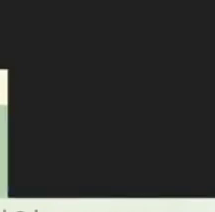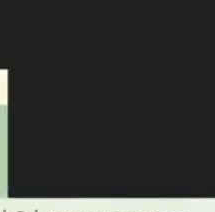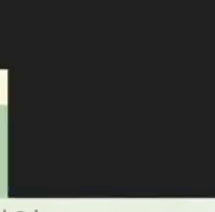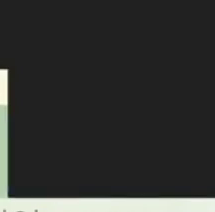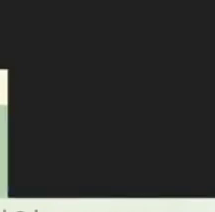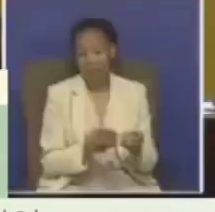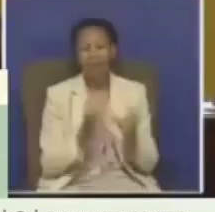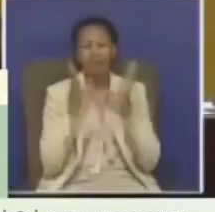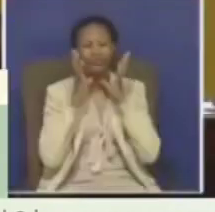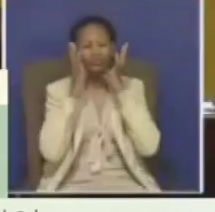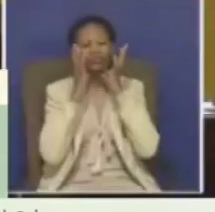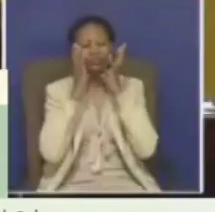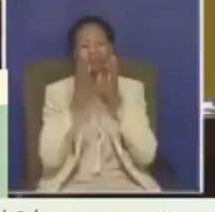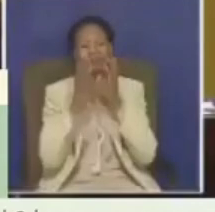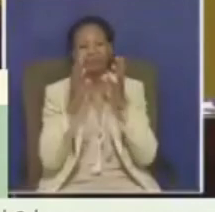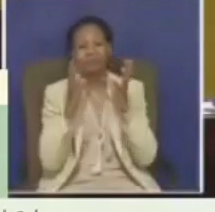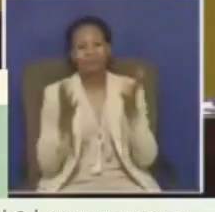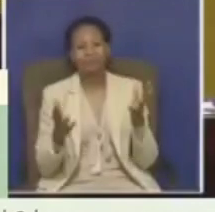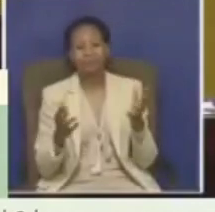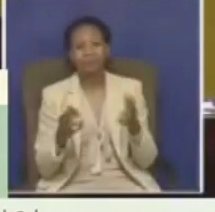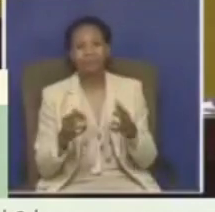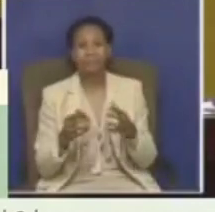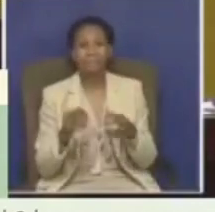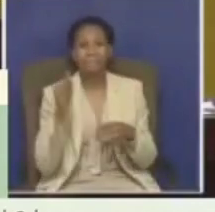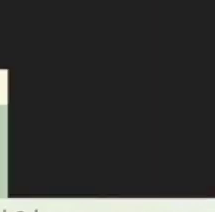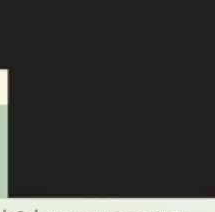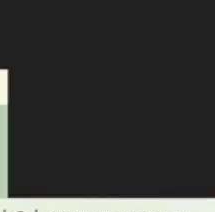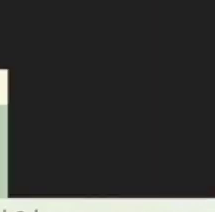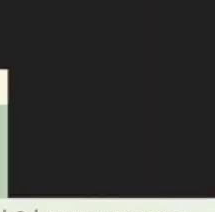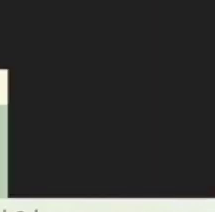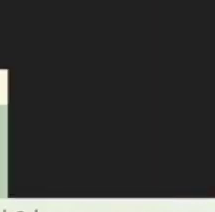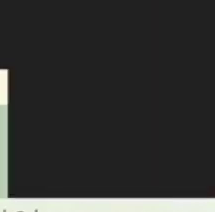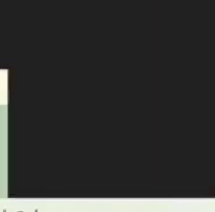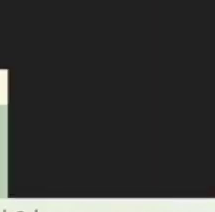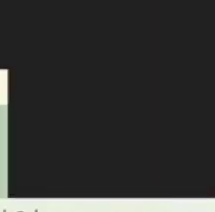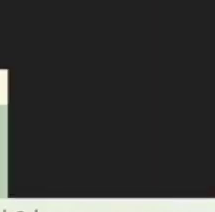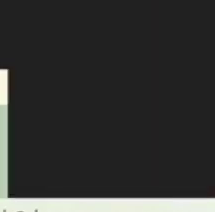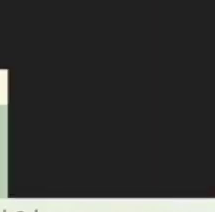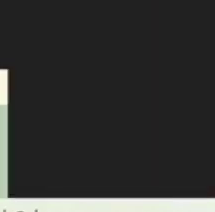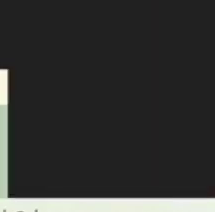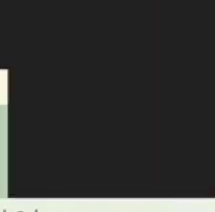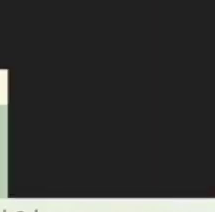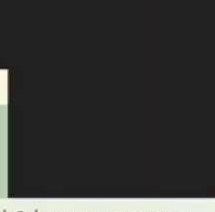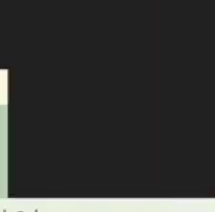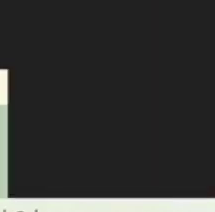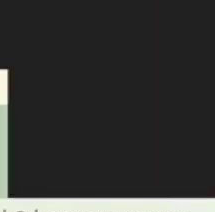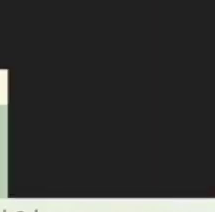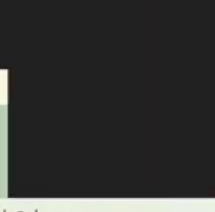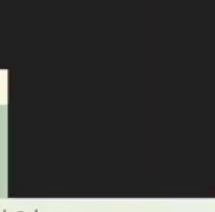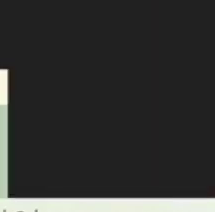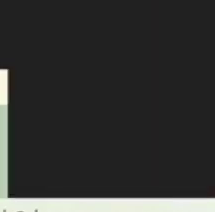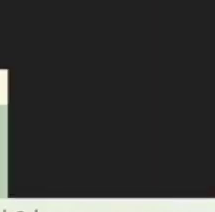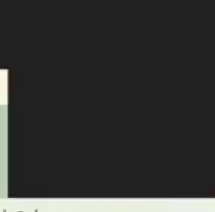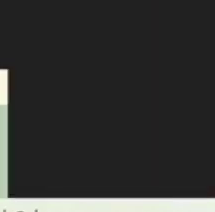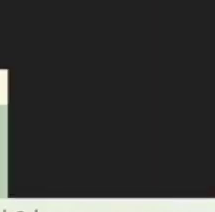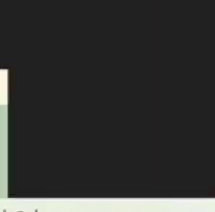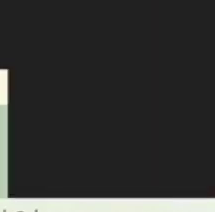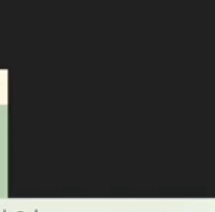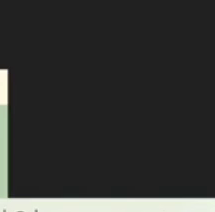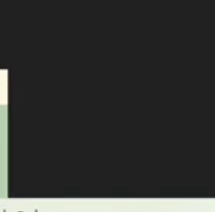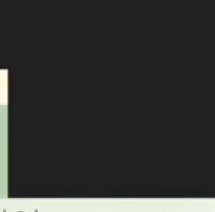Honorable On a Malema. point of, yes. Will pardon the member who just spoke now because he just arrived,